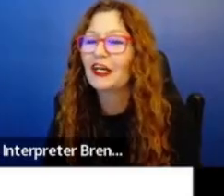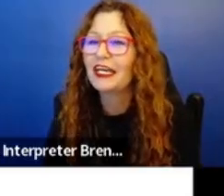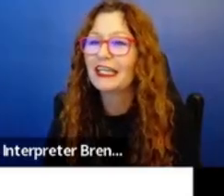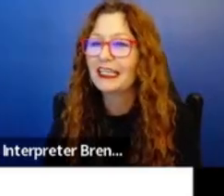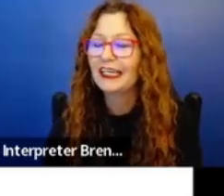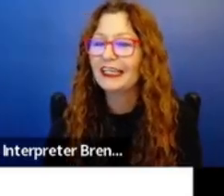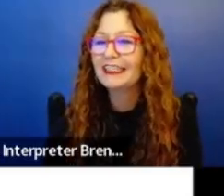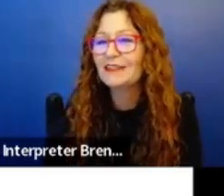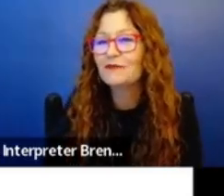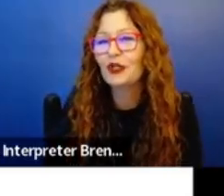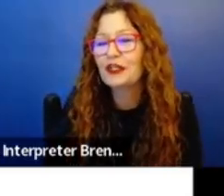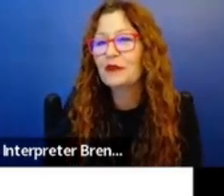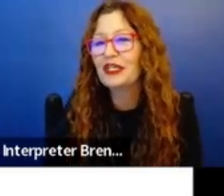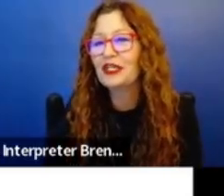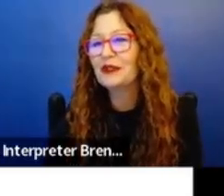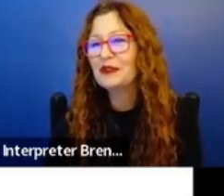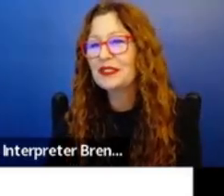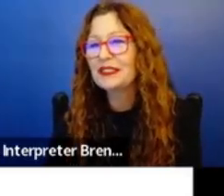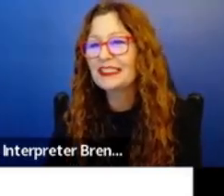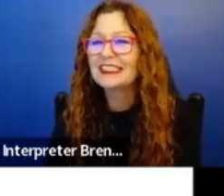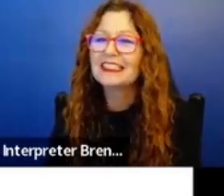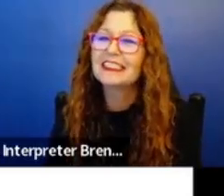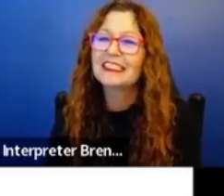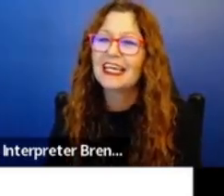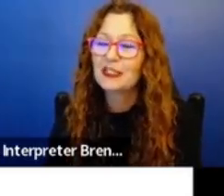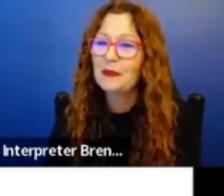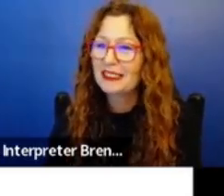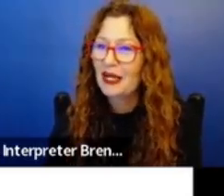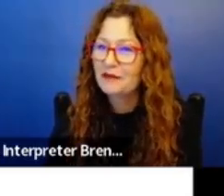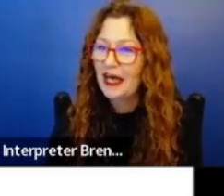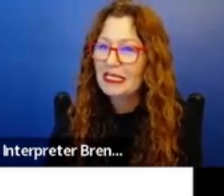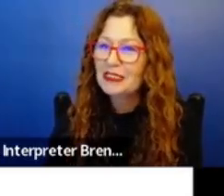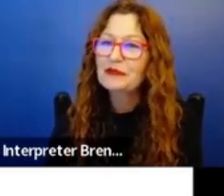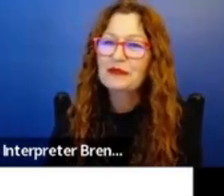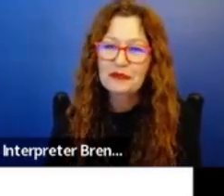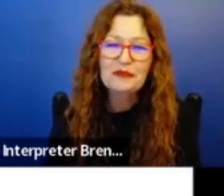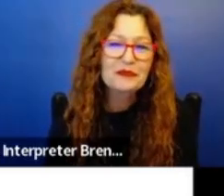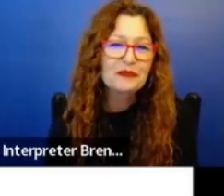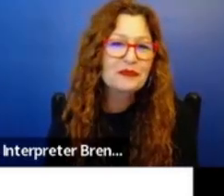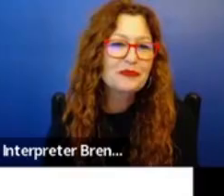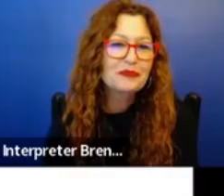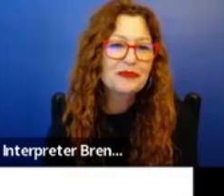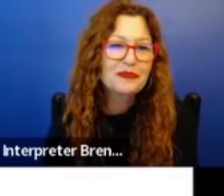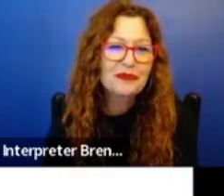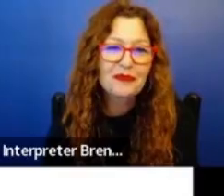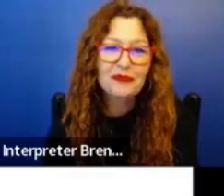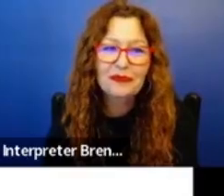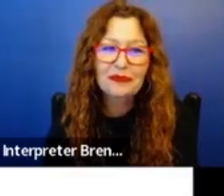Again, looking at the ruler that we use, it's based off that.